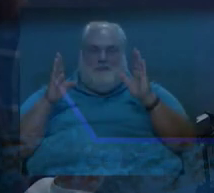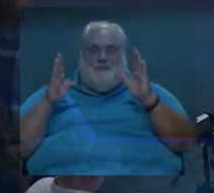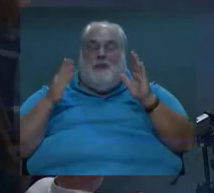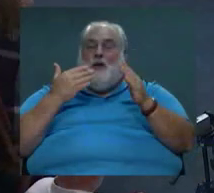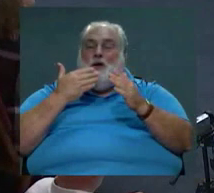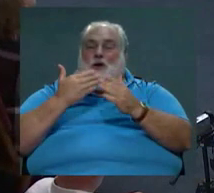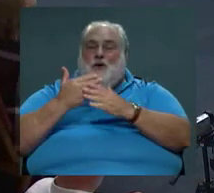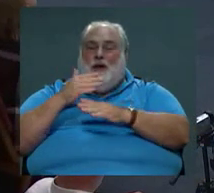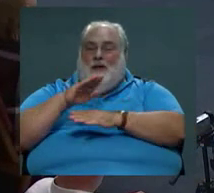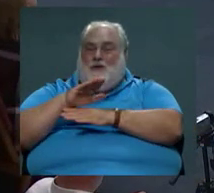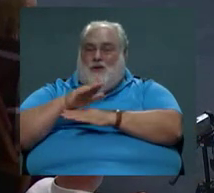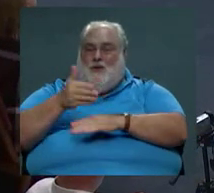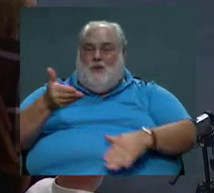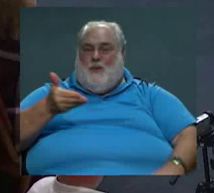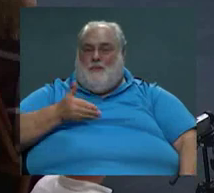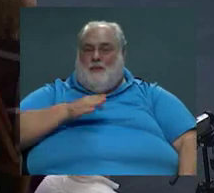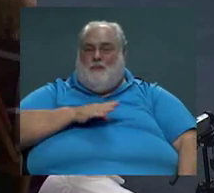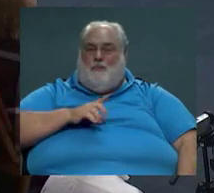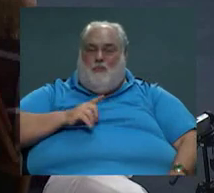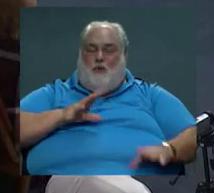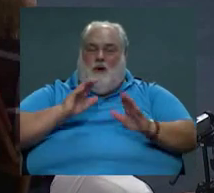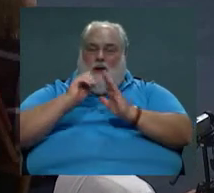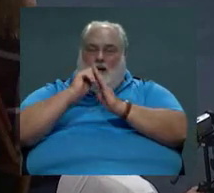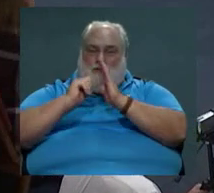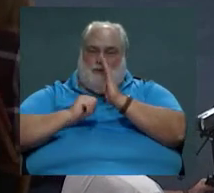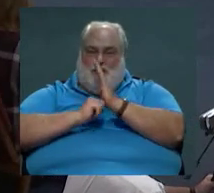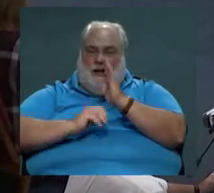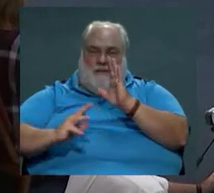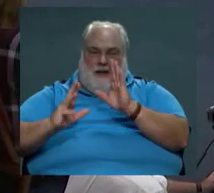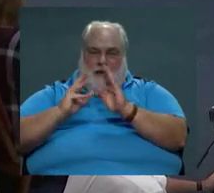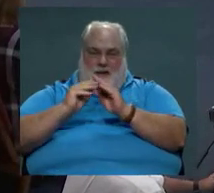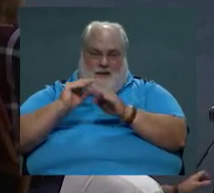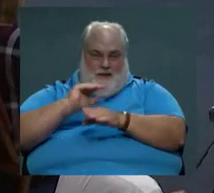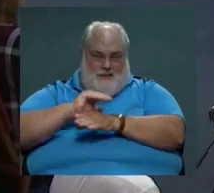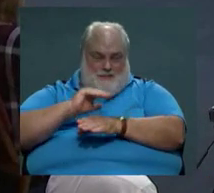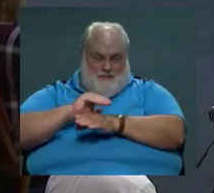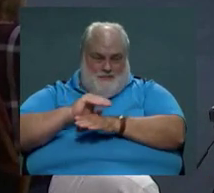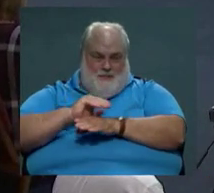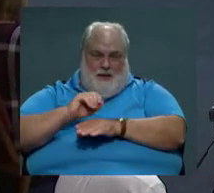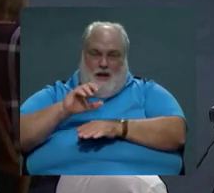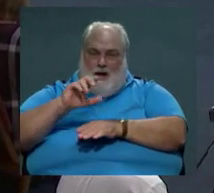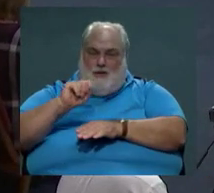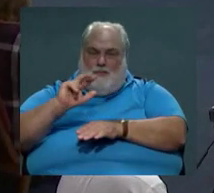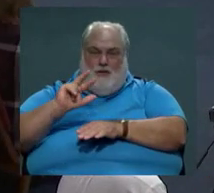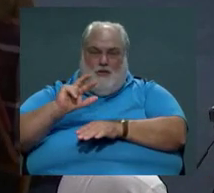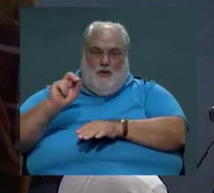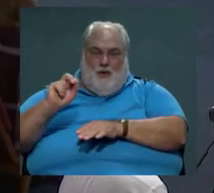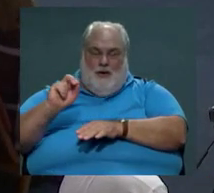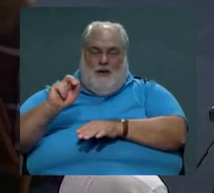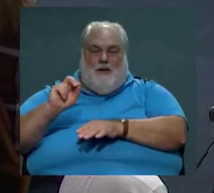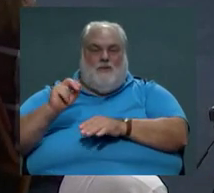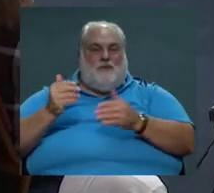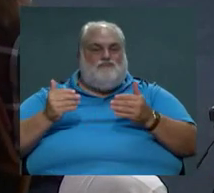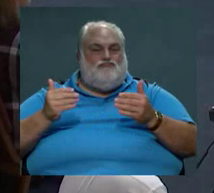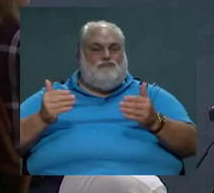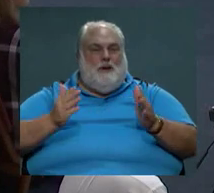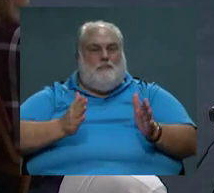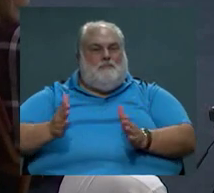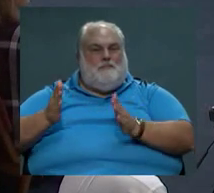Good afternoon, everyone. Welcome to the Board of Directors agenda meeting for today, October 30th, as we go about to set up the